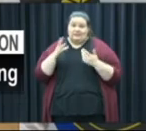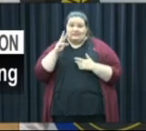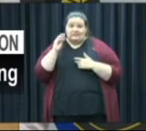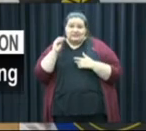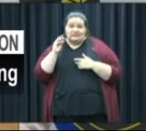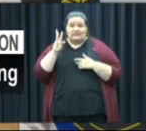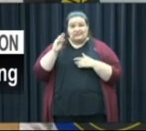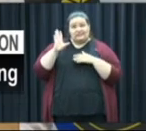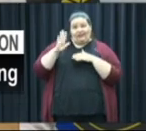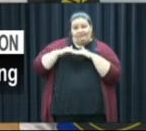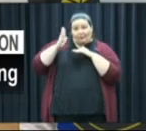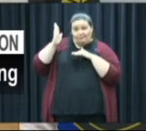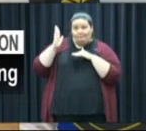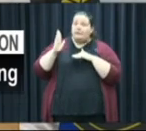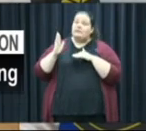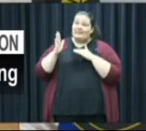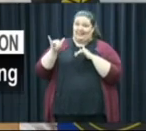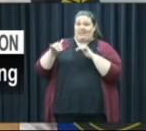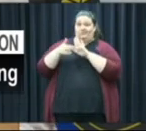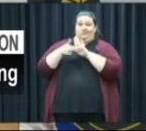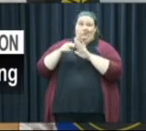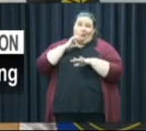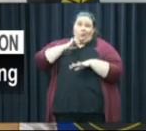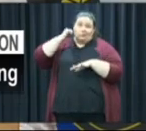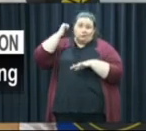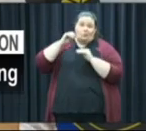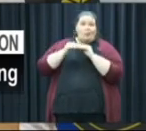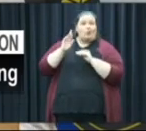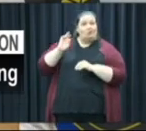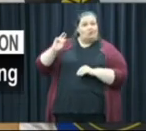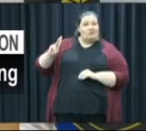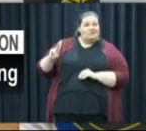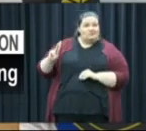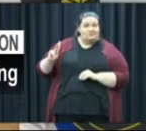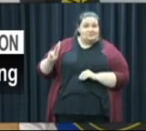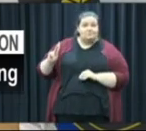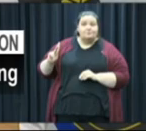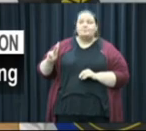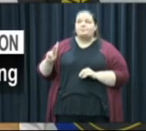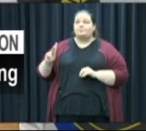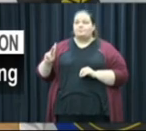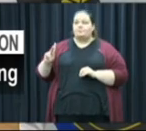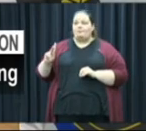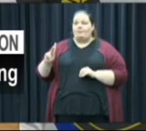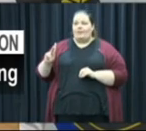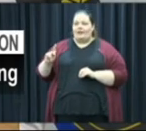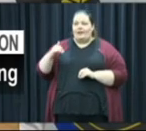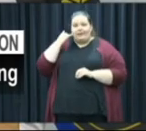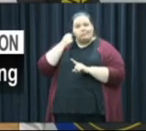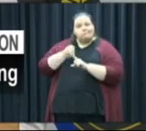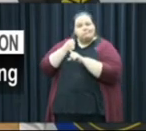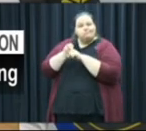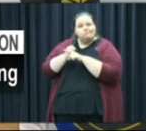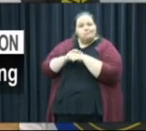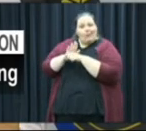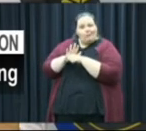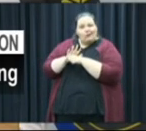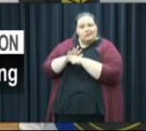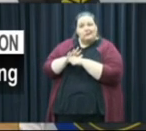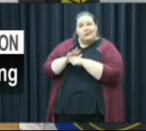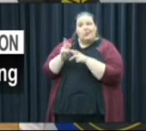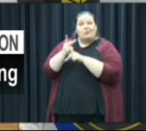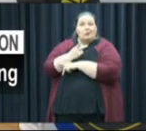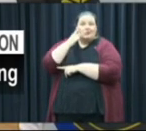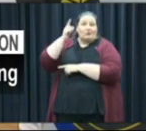60, 65 or above, are at higher risk from having bad outcomes from COVID-19. So it's